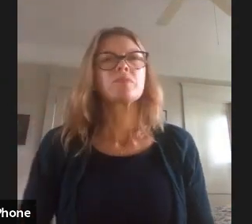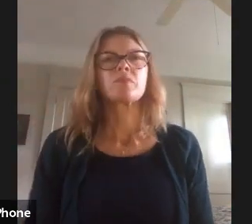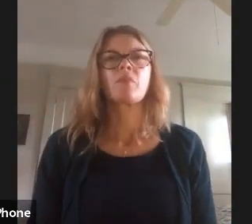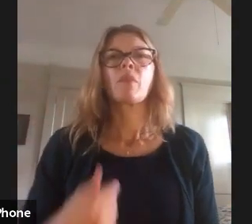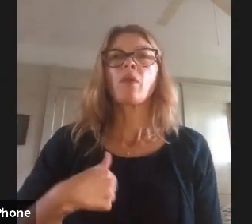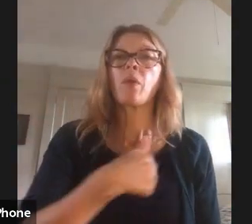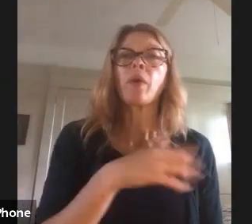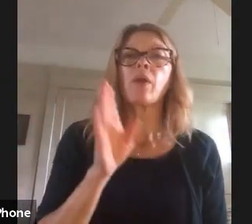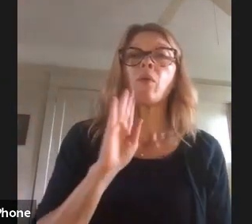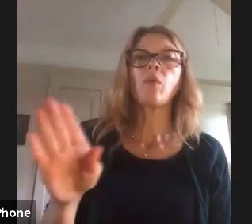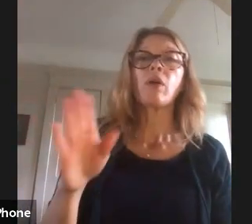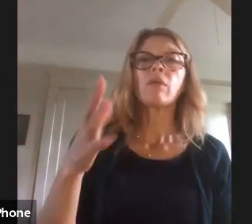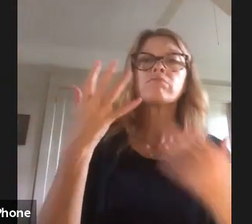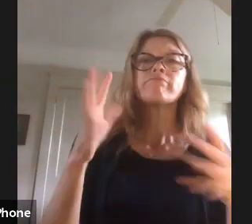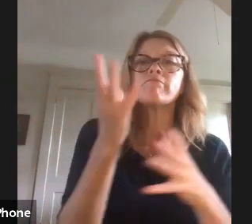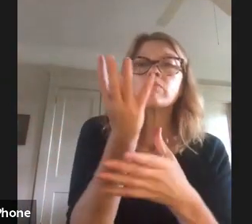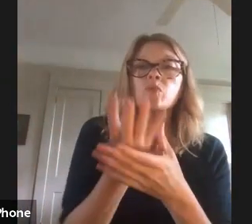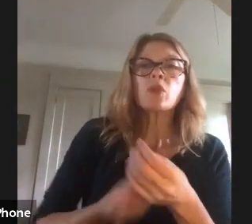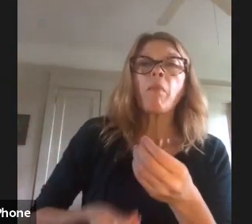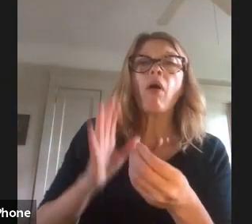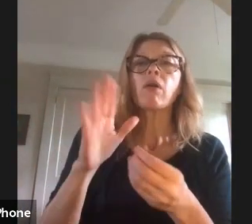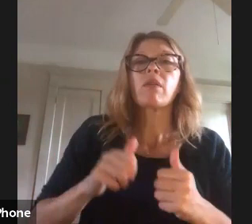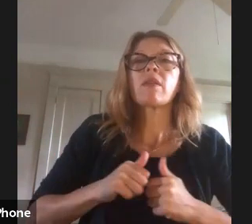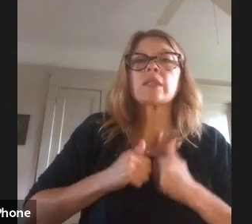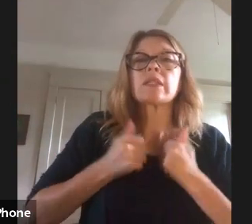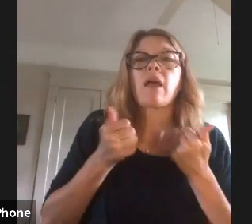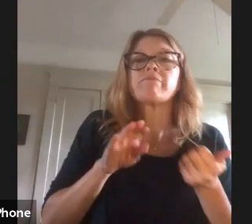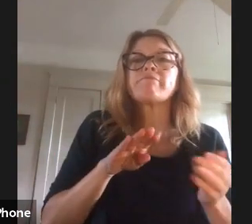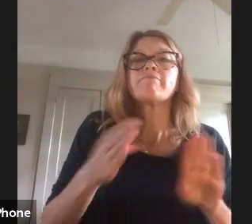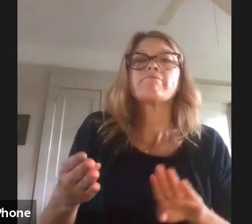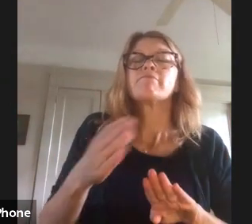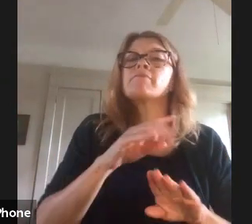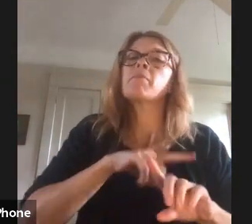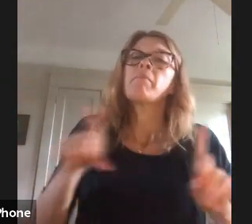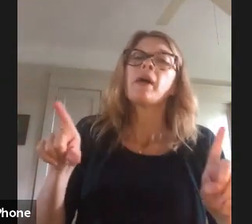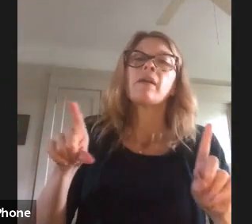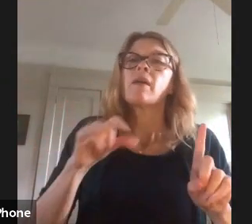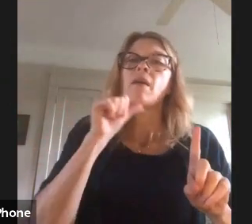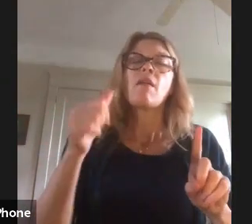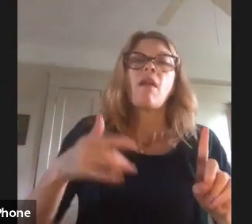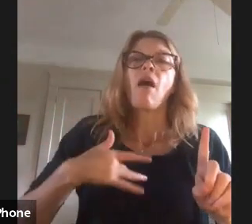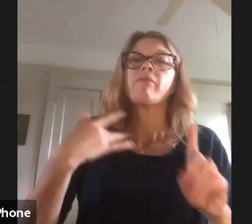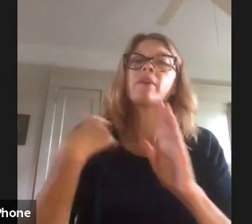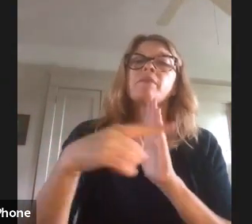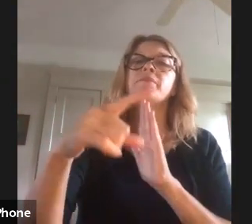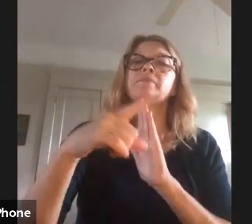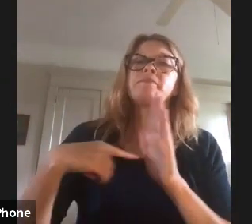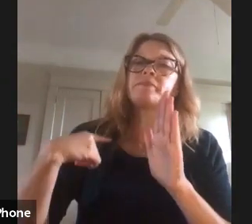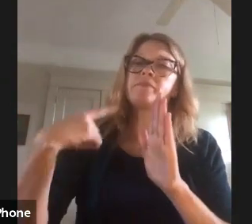may depart this life in your faith and fear, and not be condemned before the great judgment seat of